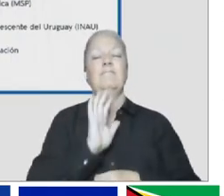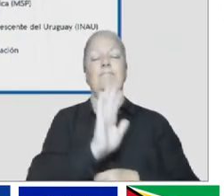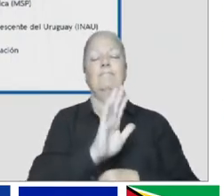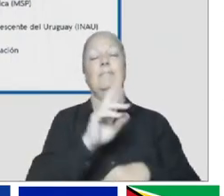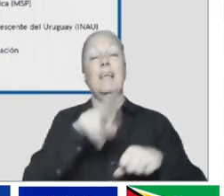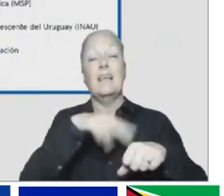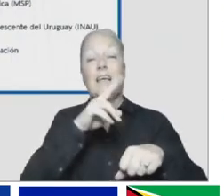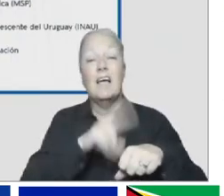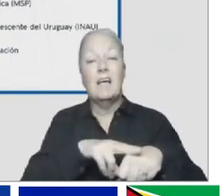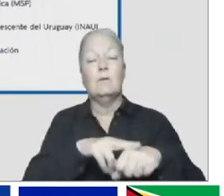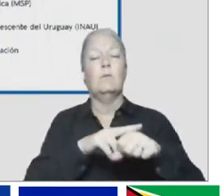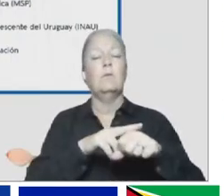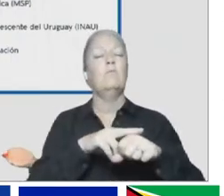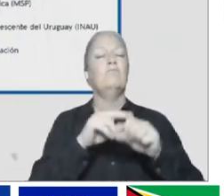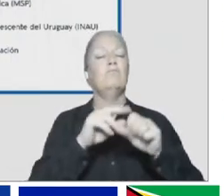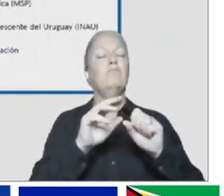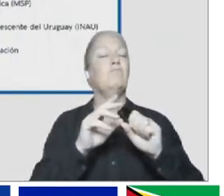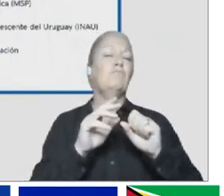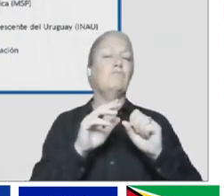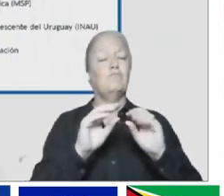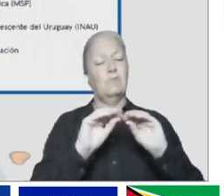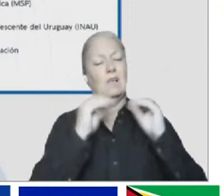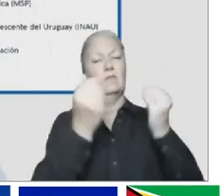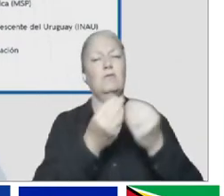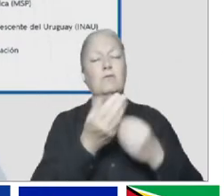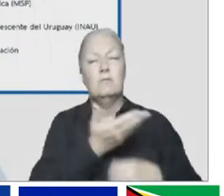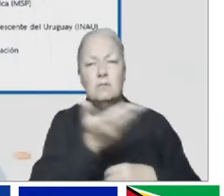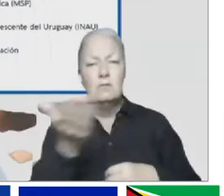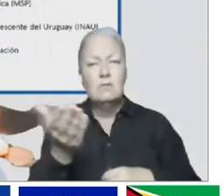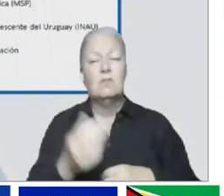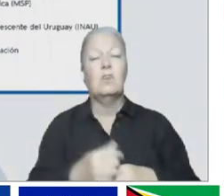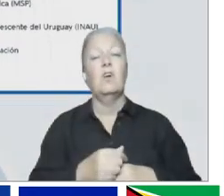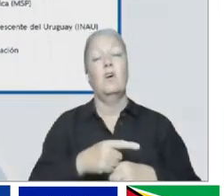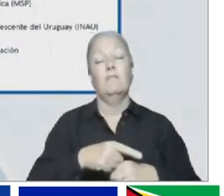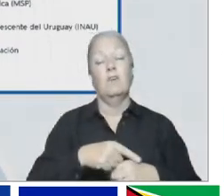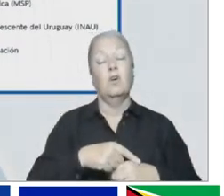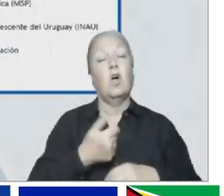this territory, the head of police, the head of the fire unit,